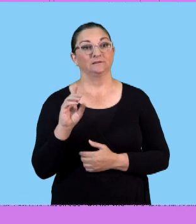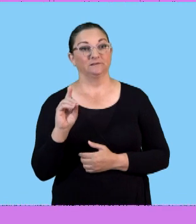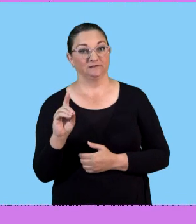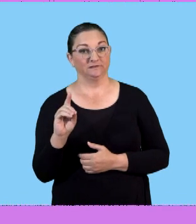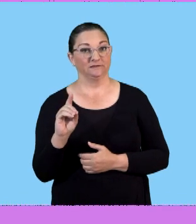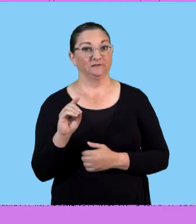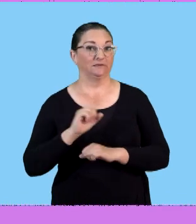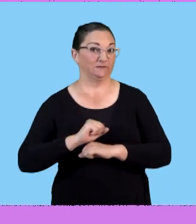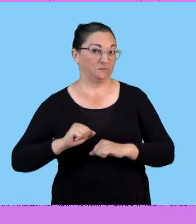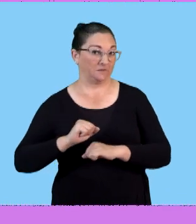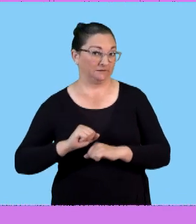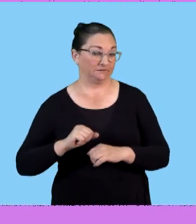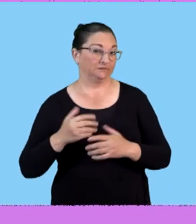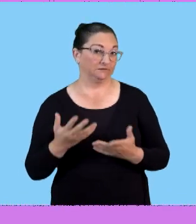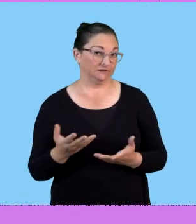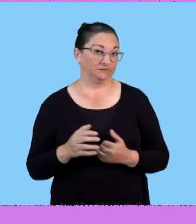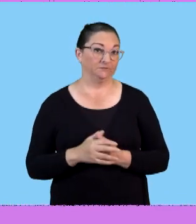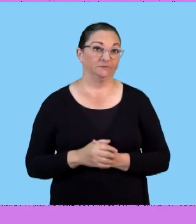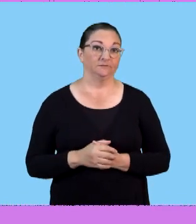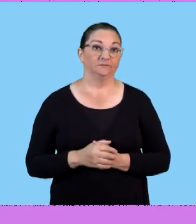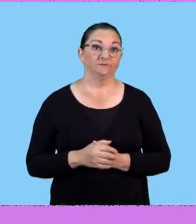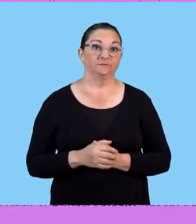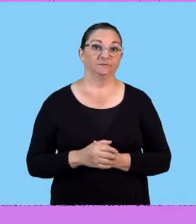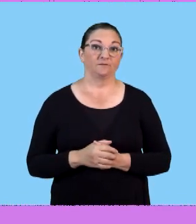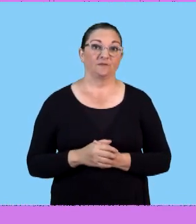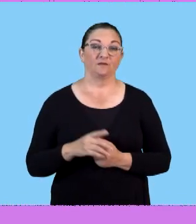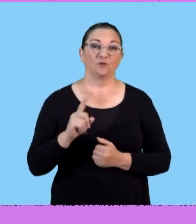the three-dimensional space